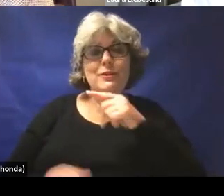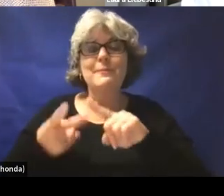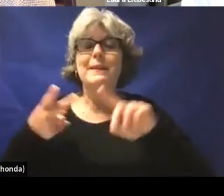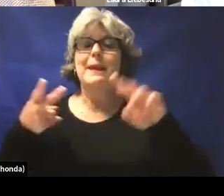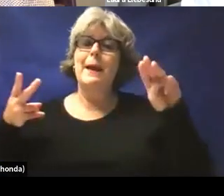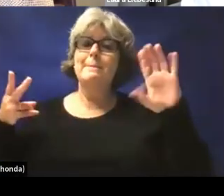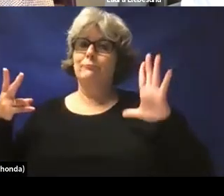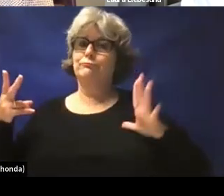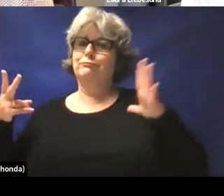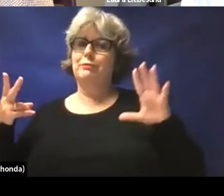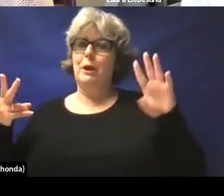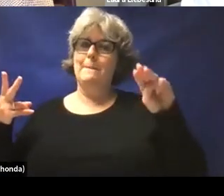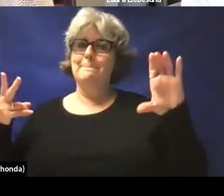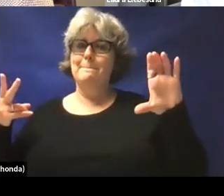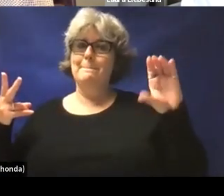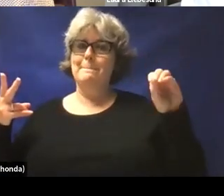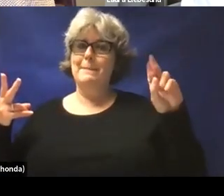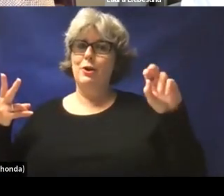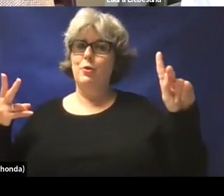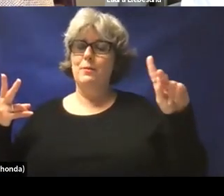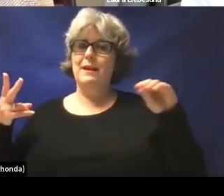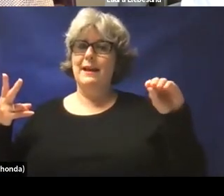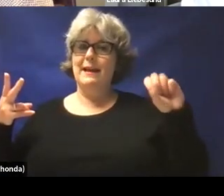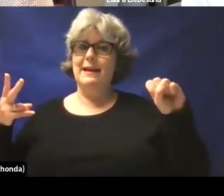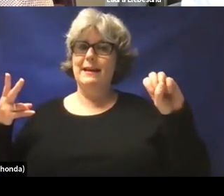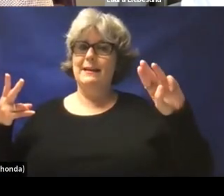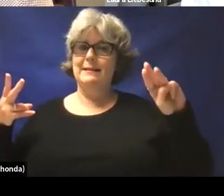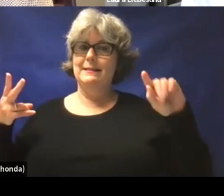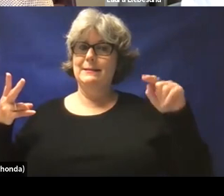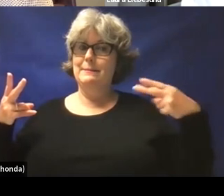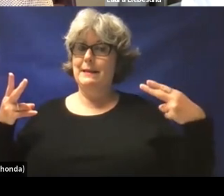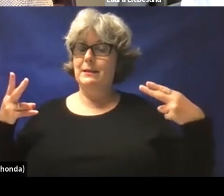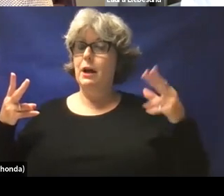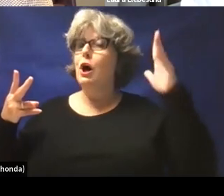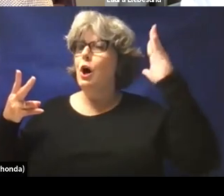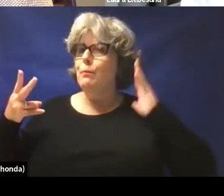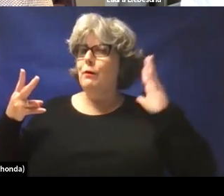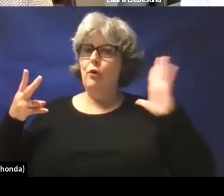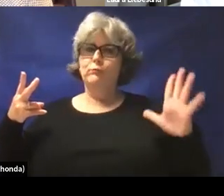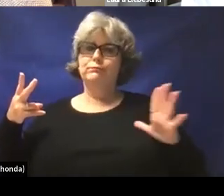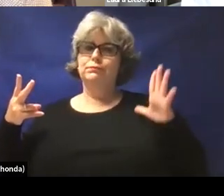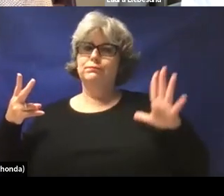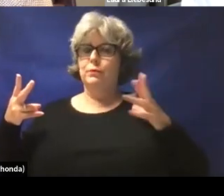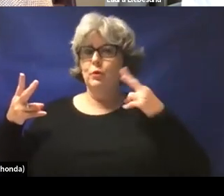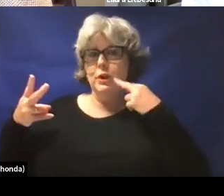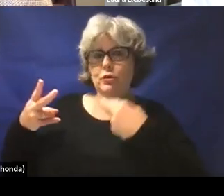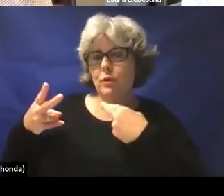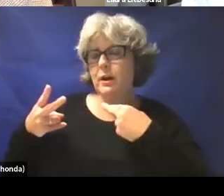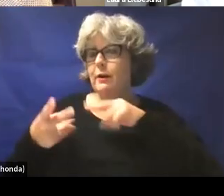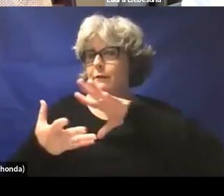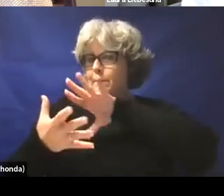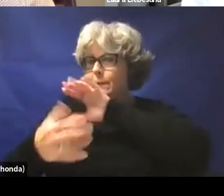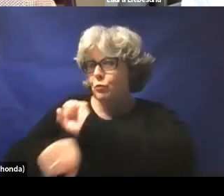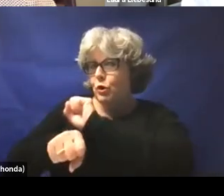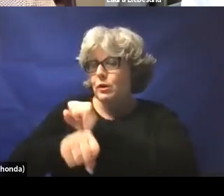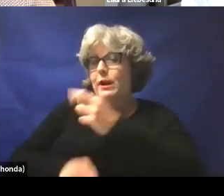Schmick's here. And before there were high-end cocktail bars, this is where you could really practice your craft to learn how to be a bartender, to learn those